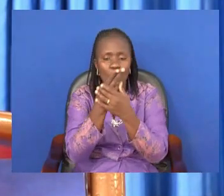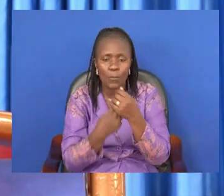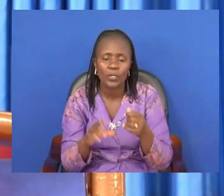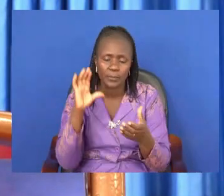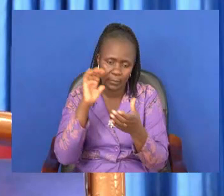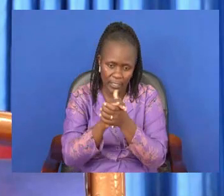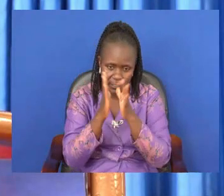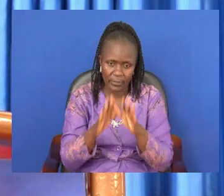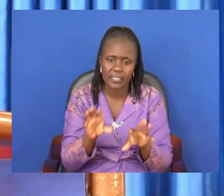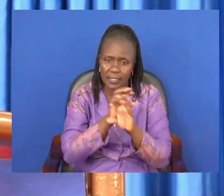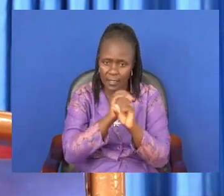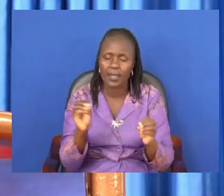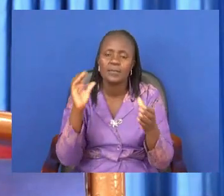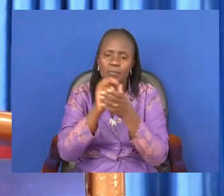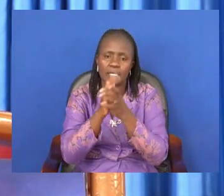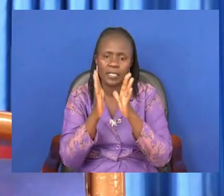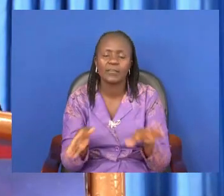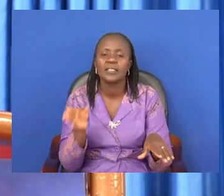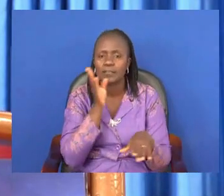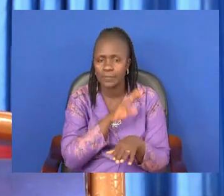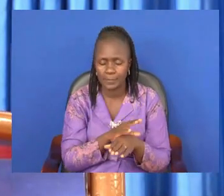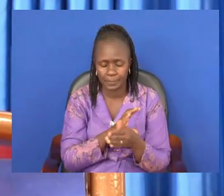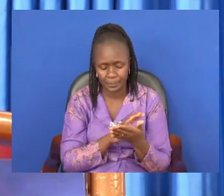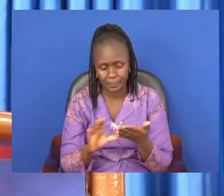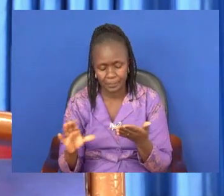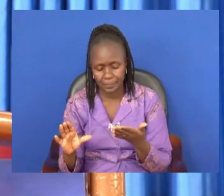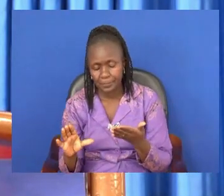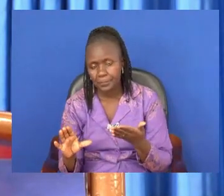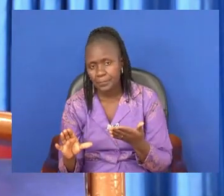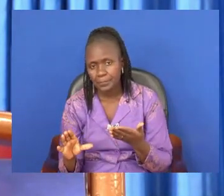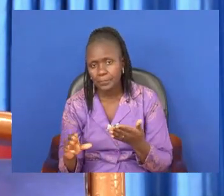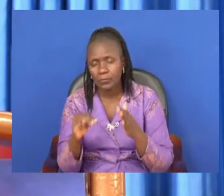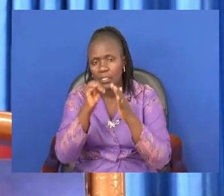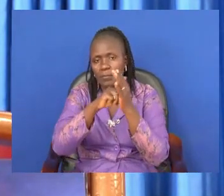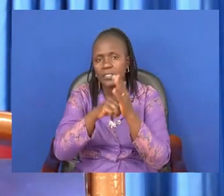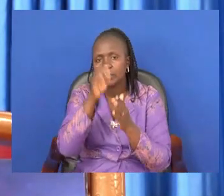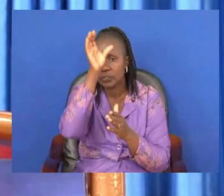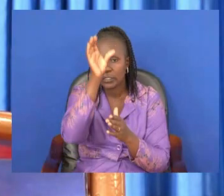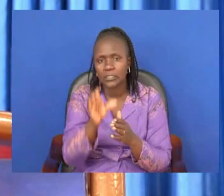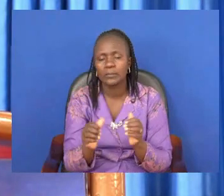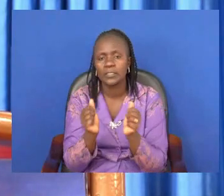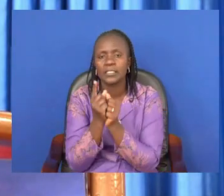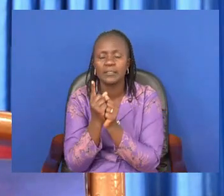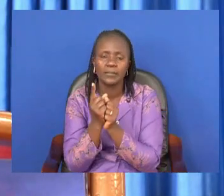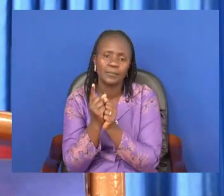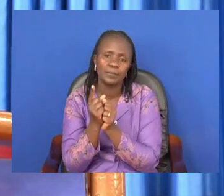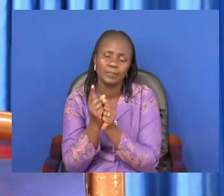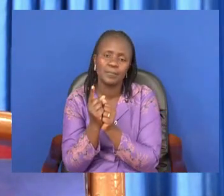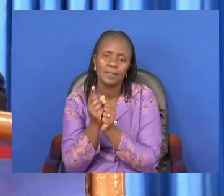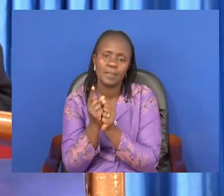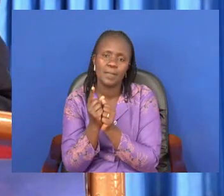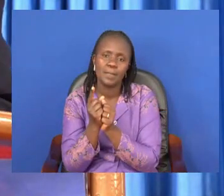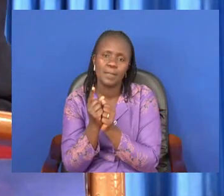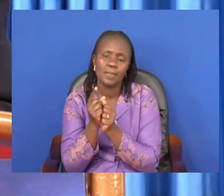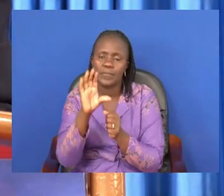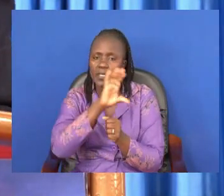believers and even unbelievers. I want to conclude by reading this verse in Matthew chapter 11. Matthew chapter